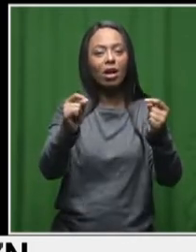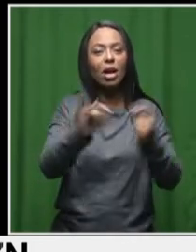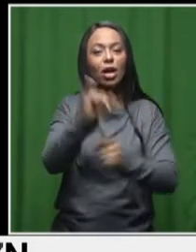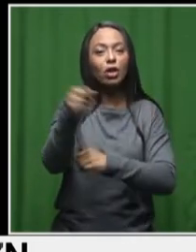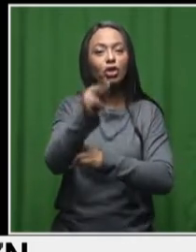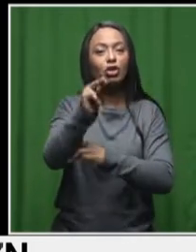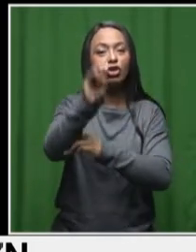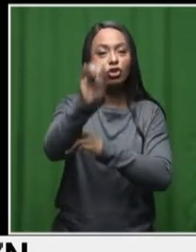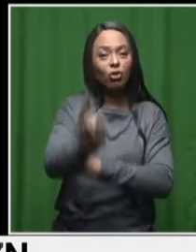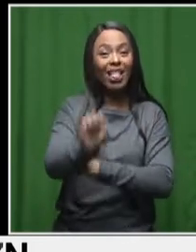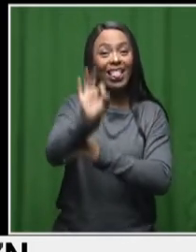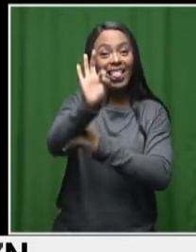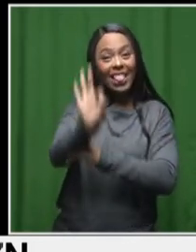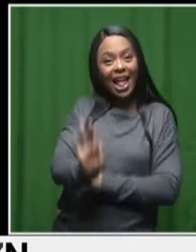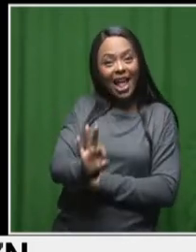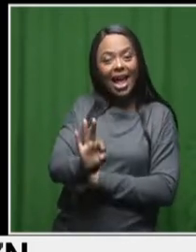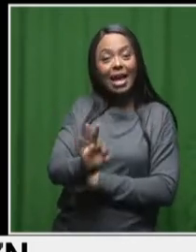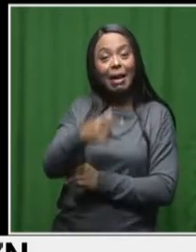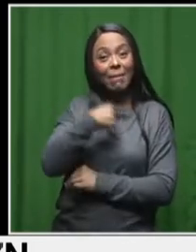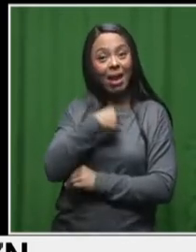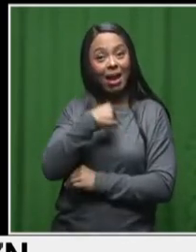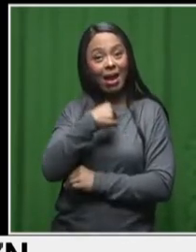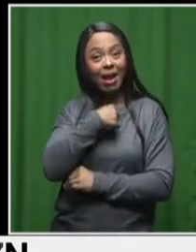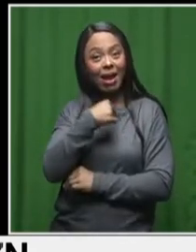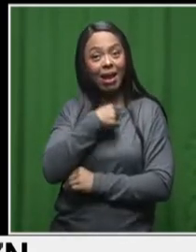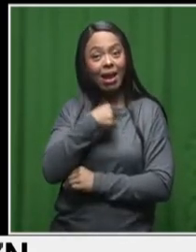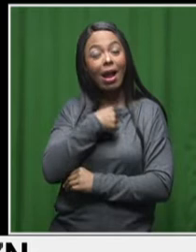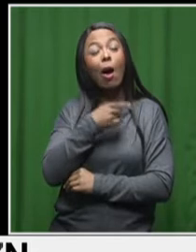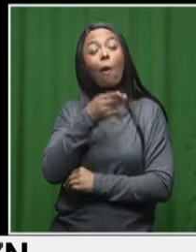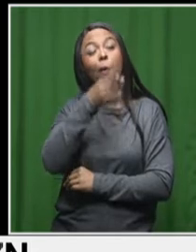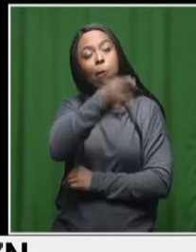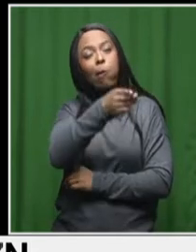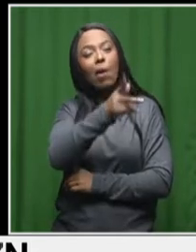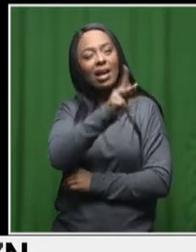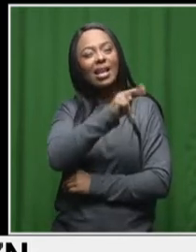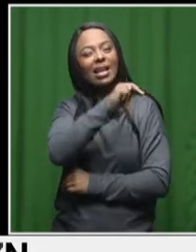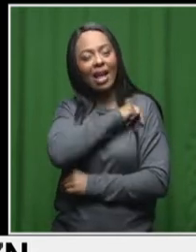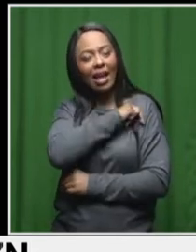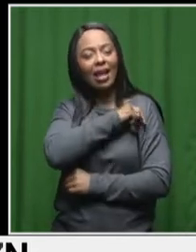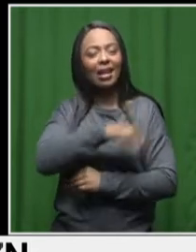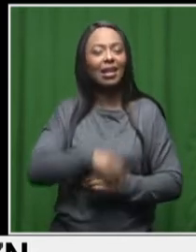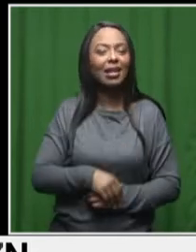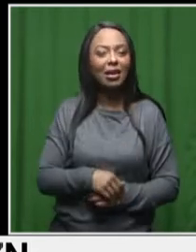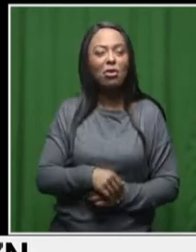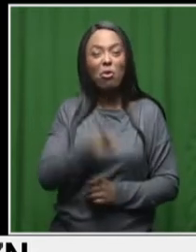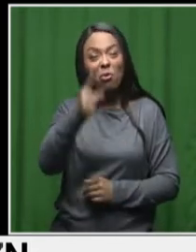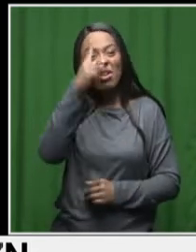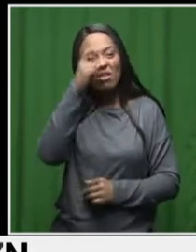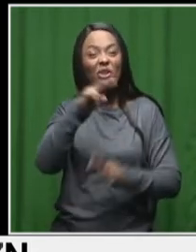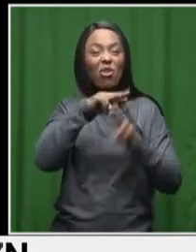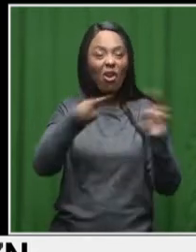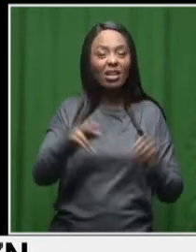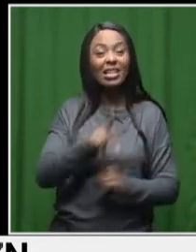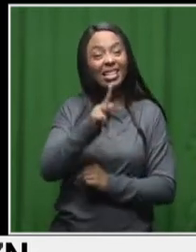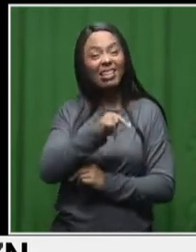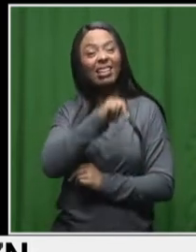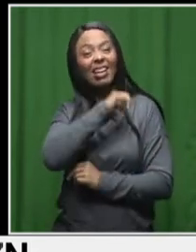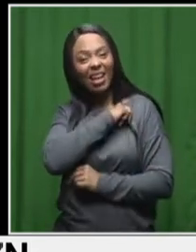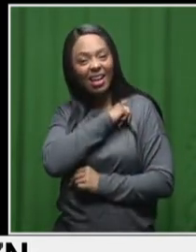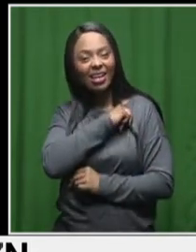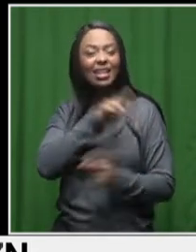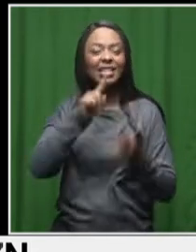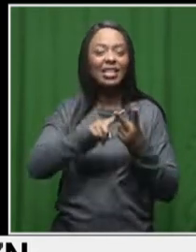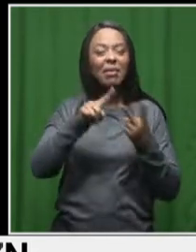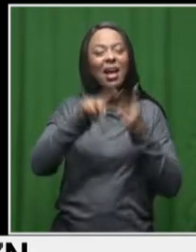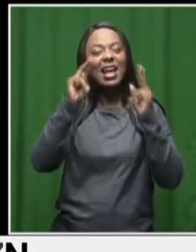3rd, I will be in KwaZulu-Natal, believe it or not. And this is the KwaZulu-Natal